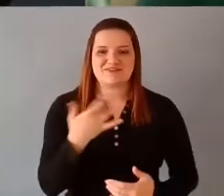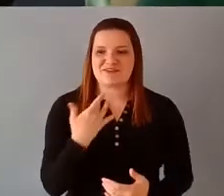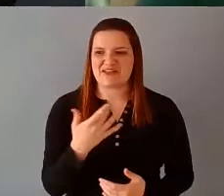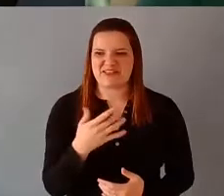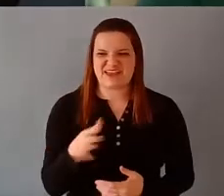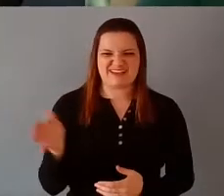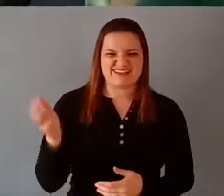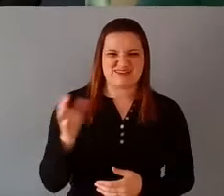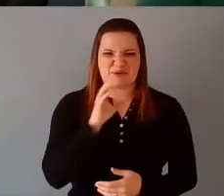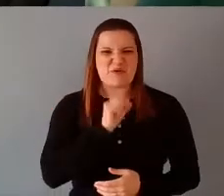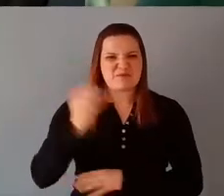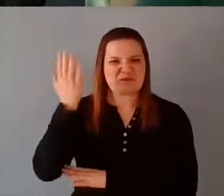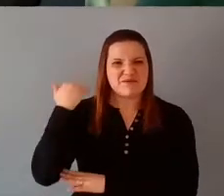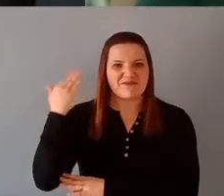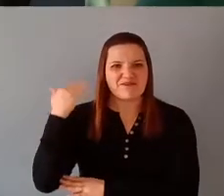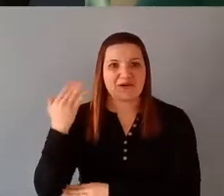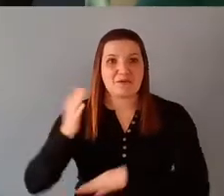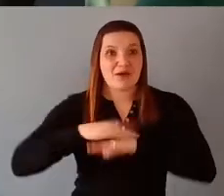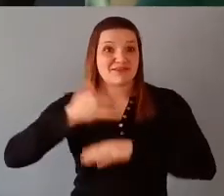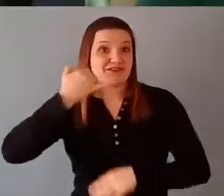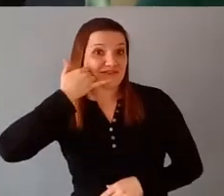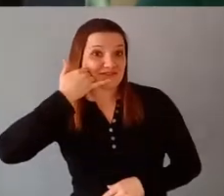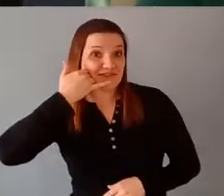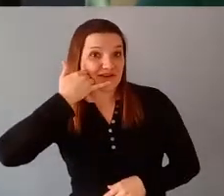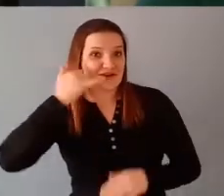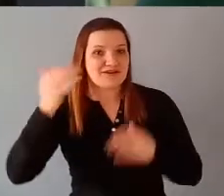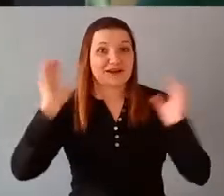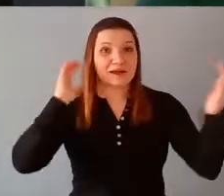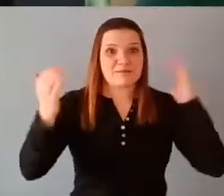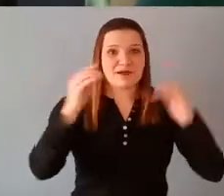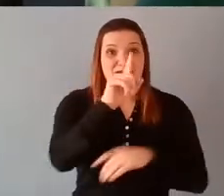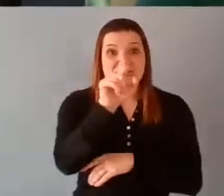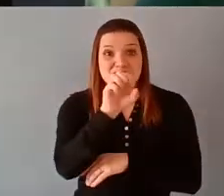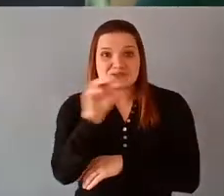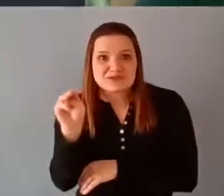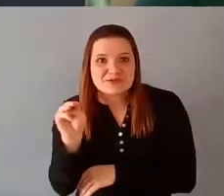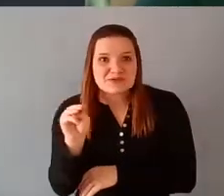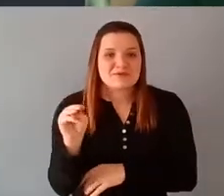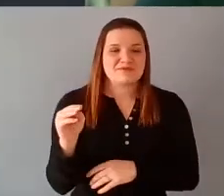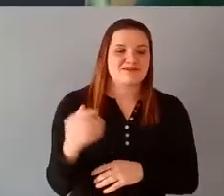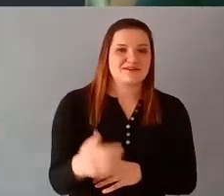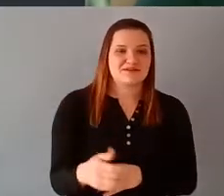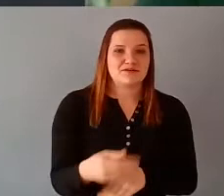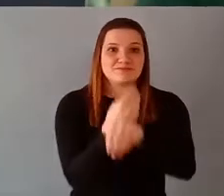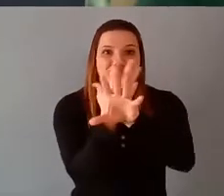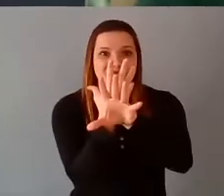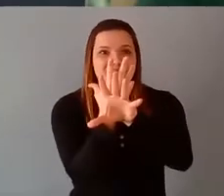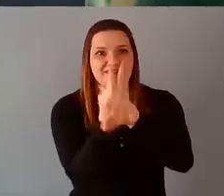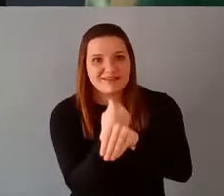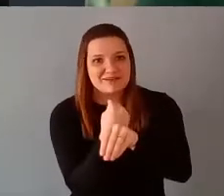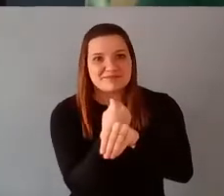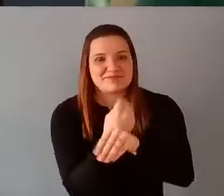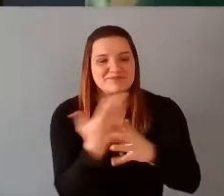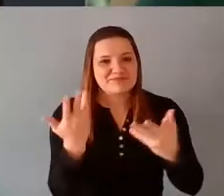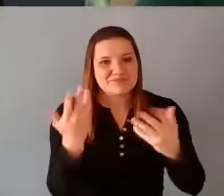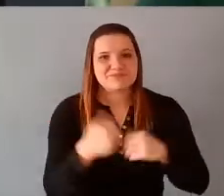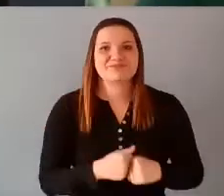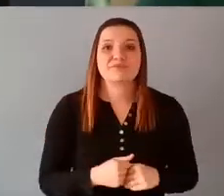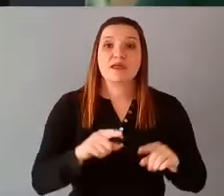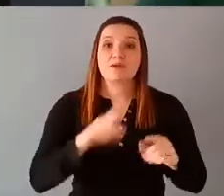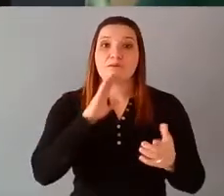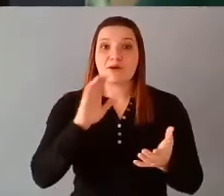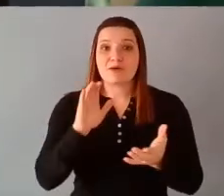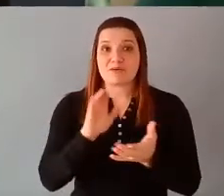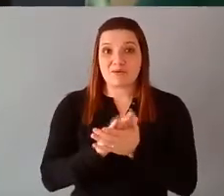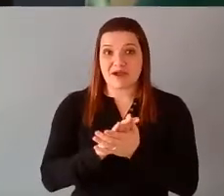phone as opposed to Zooming or GoToMeeting. But my wife and I did set up a gym in